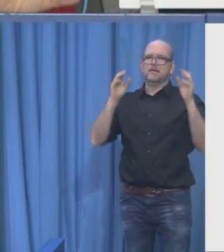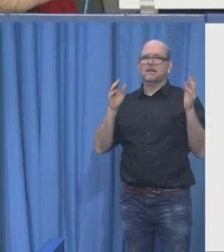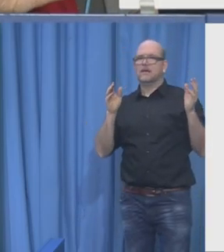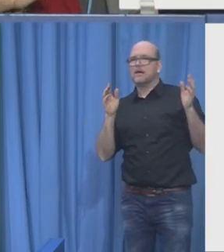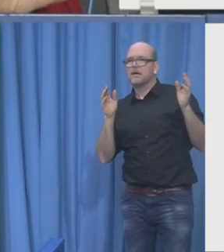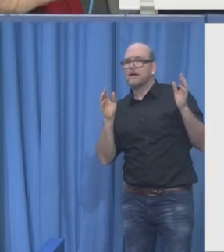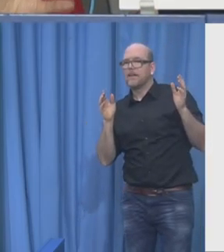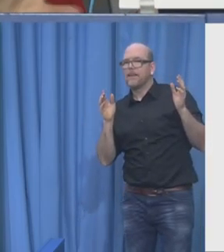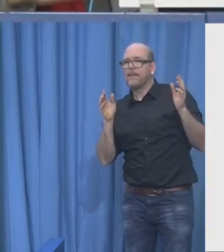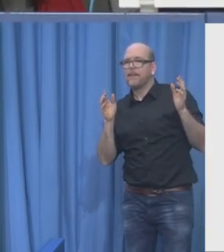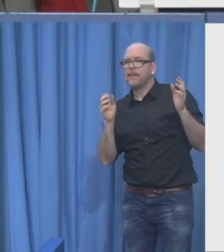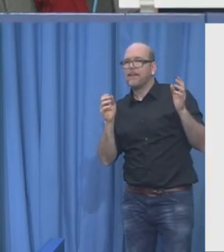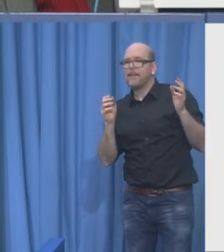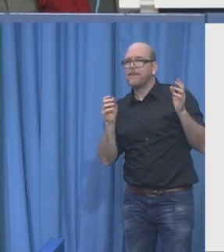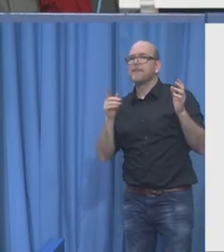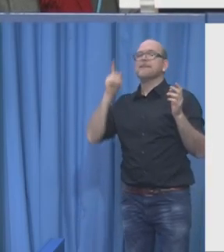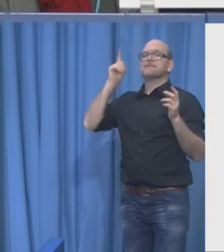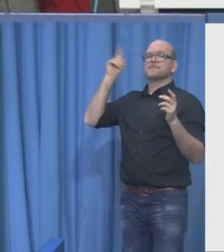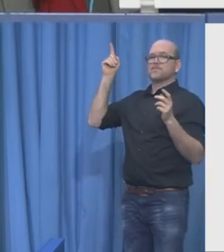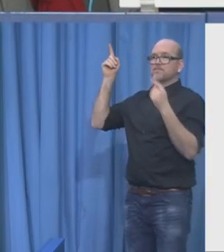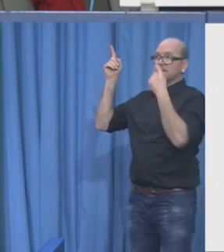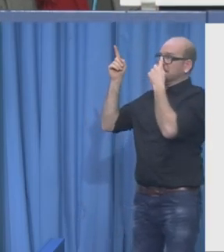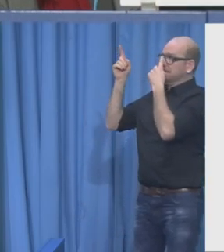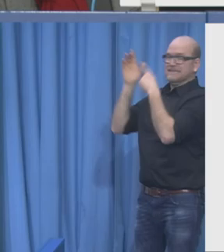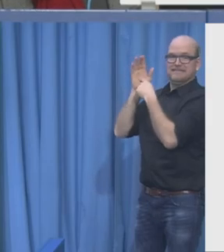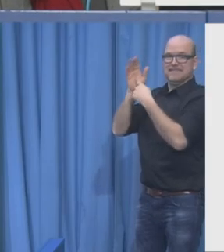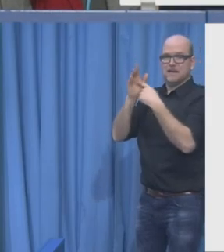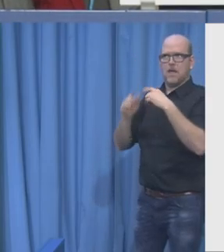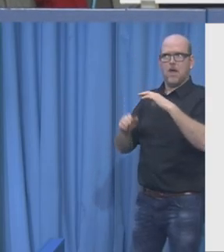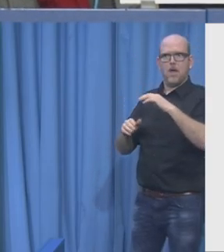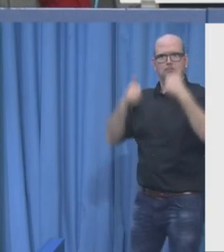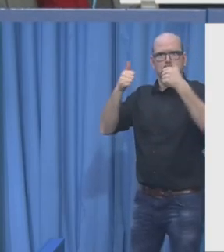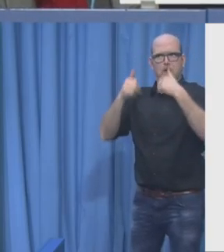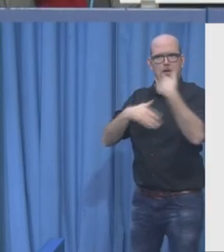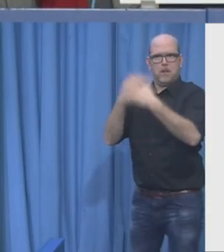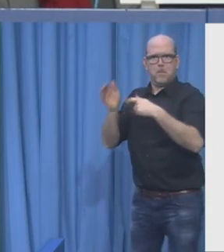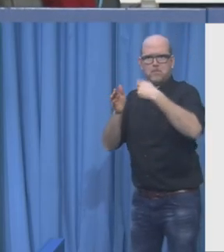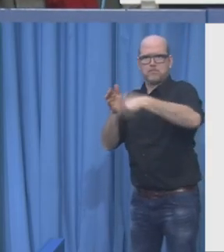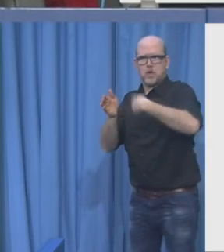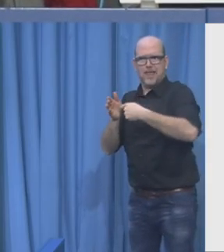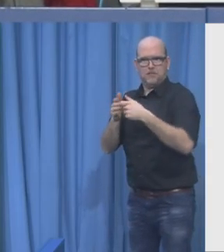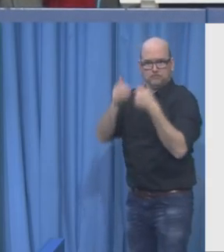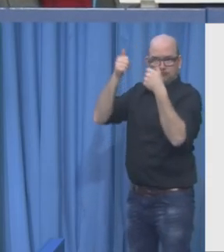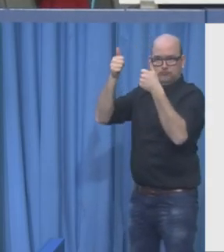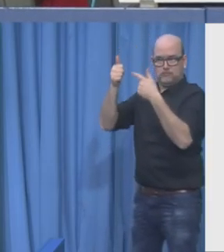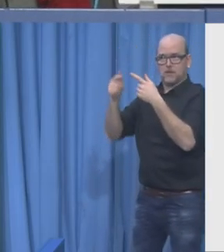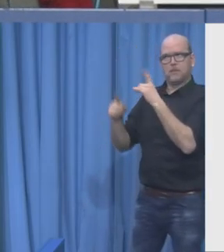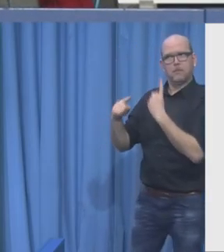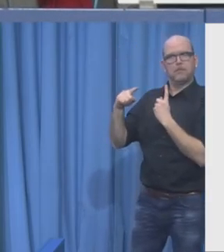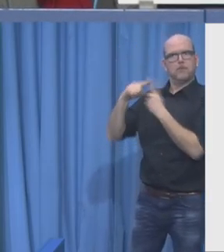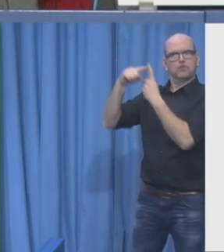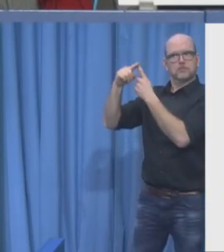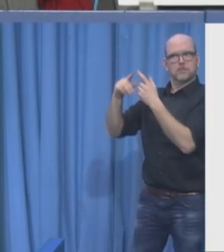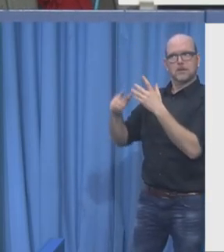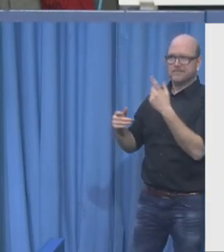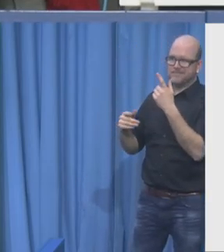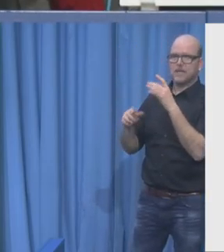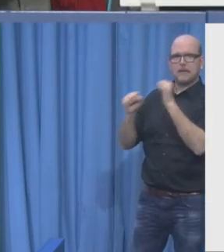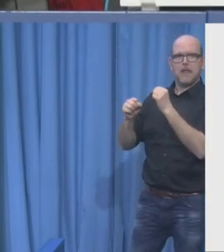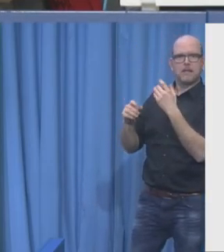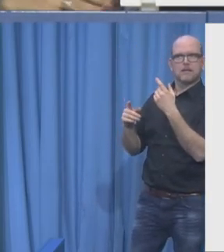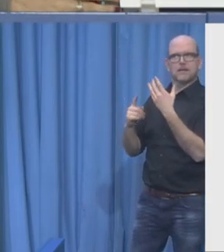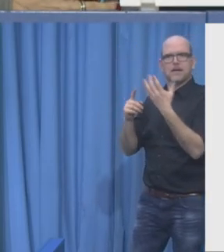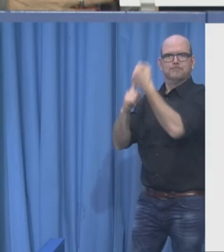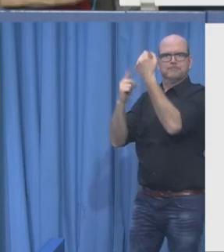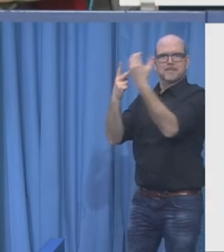capturing individual value, but everybody wins, patients, the society at large, the women, insurance companies, the